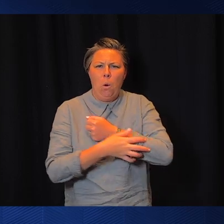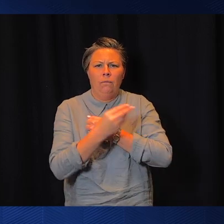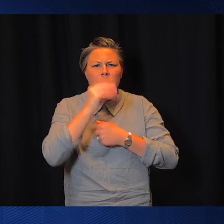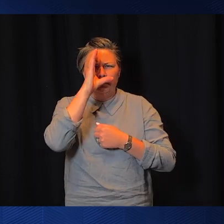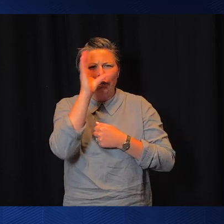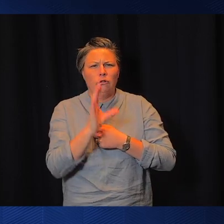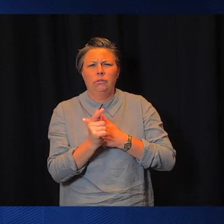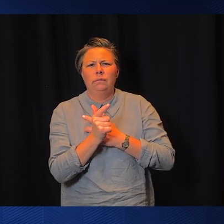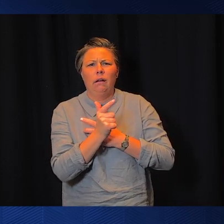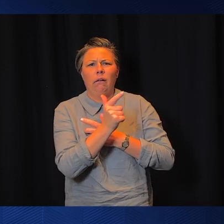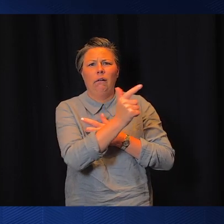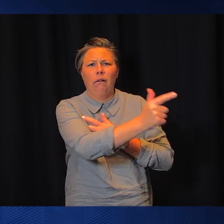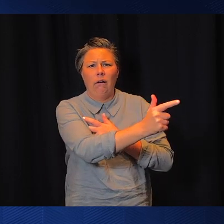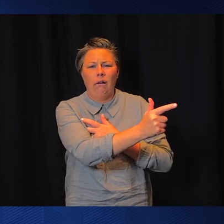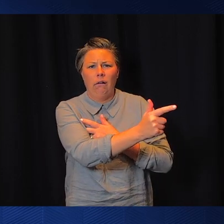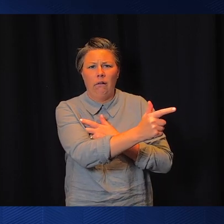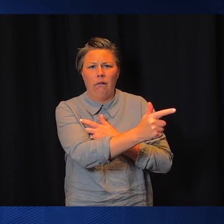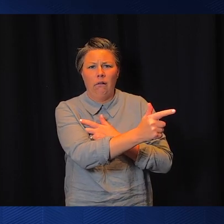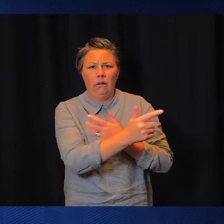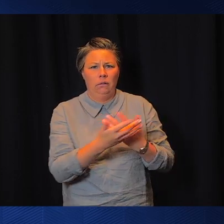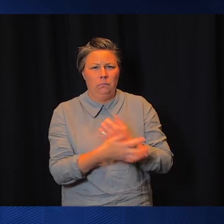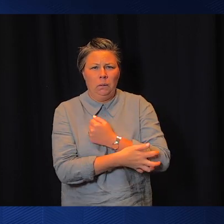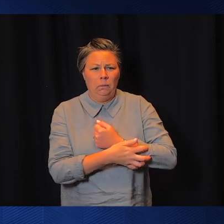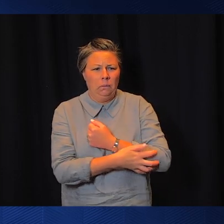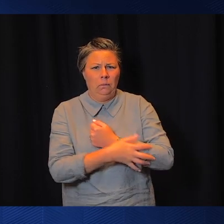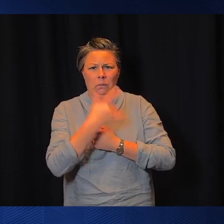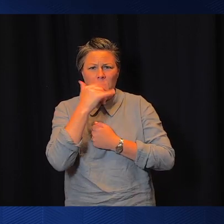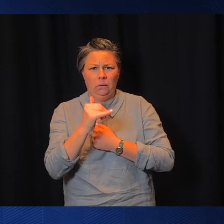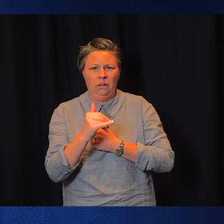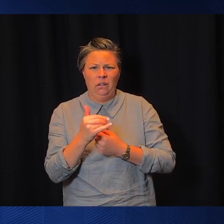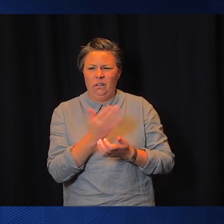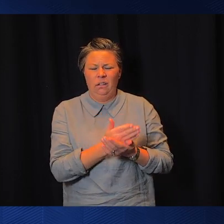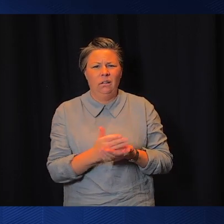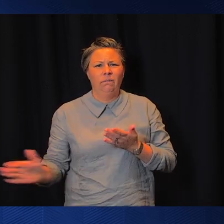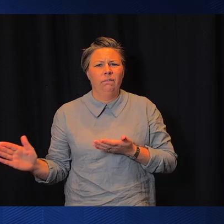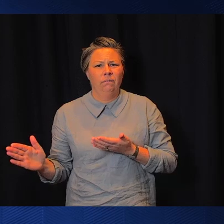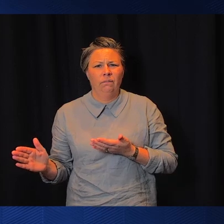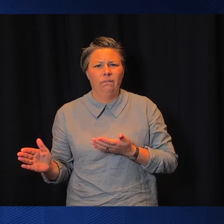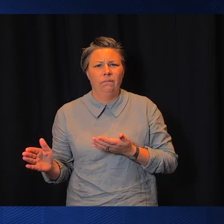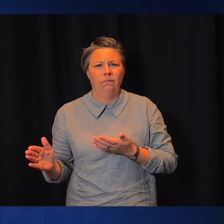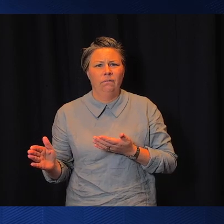in the terms of the local communities, still there are some elite,